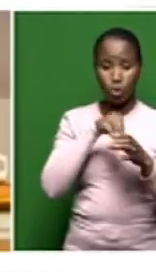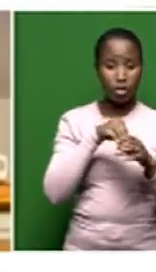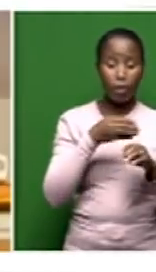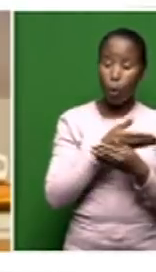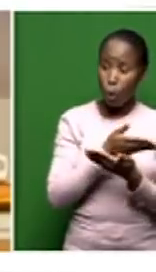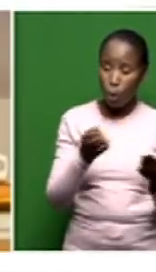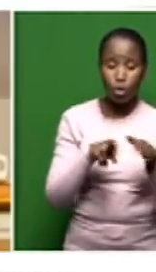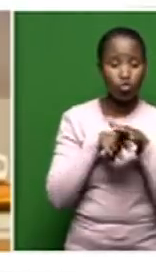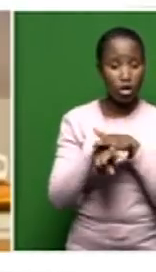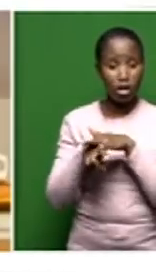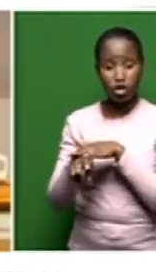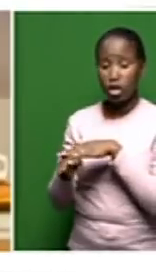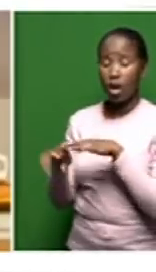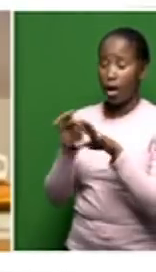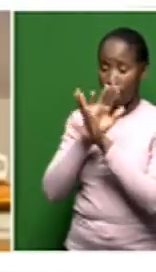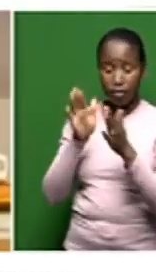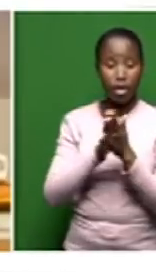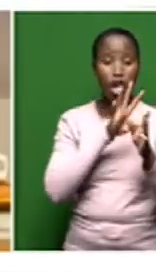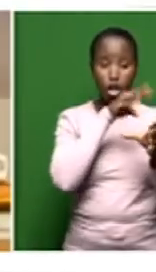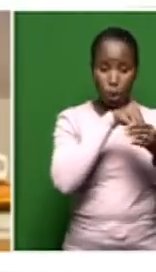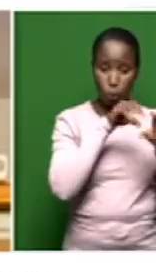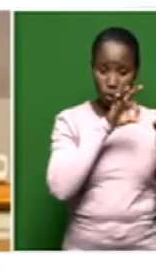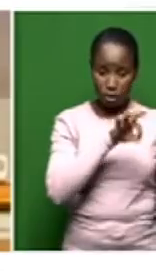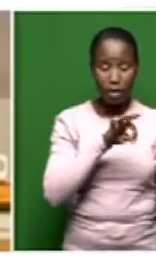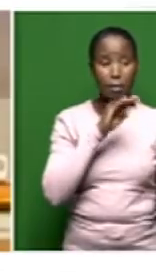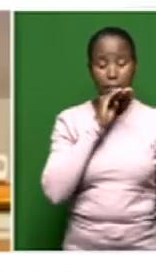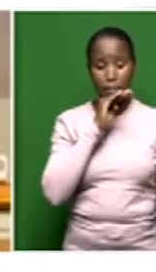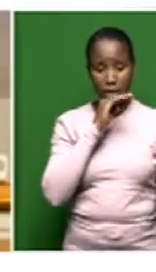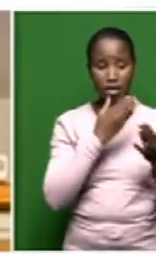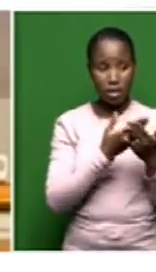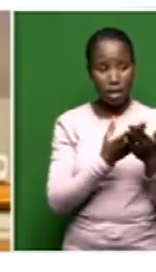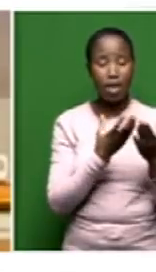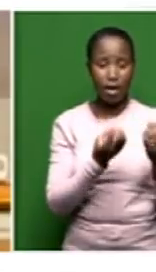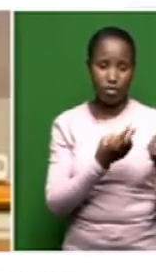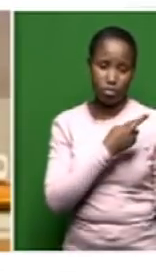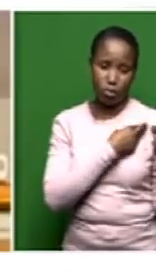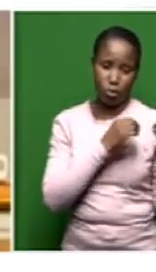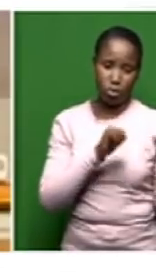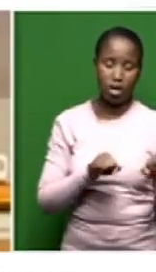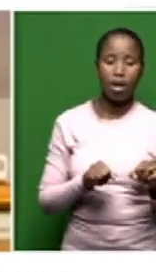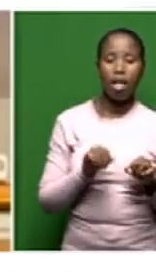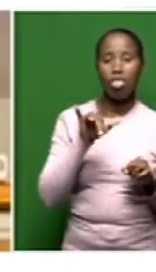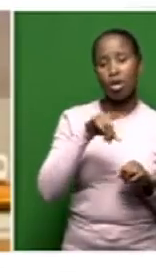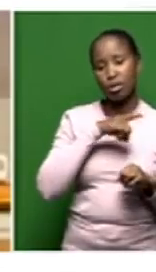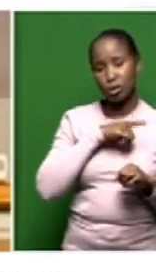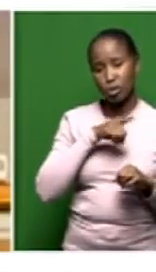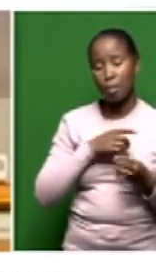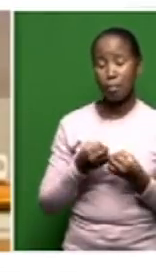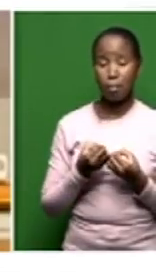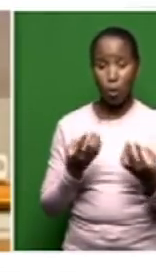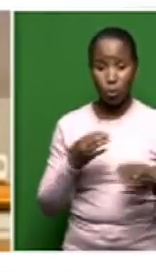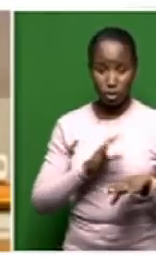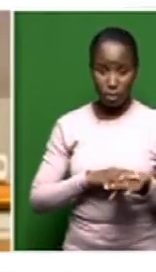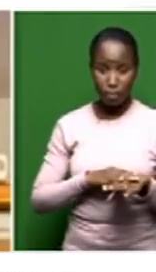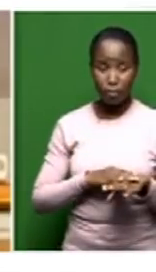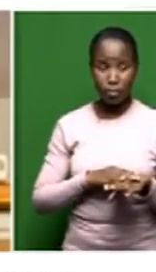regions, and you're not corrupt and you're very responsive. So that is why in most cases,